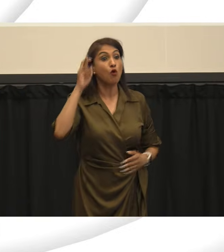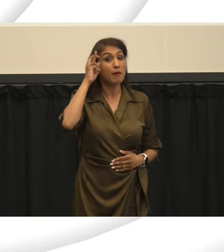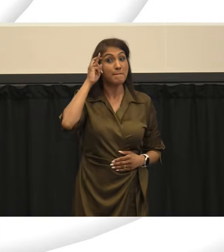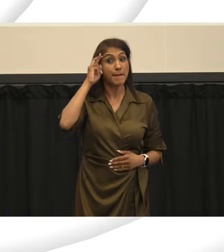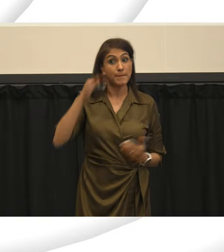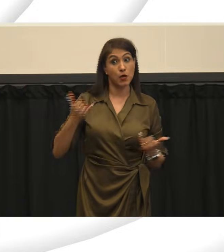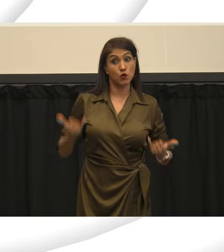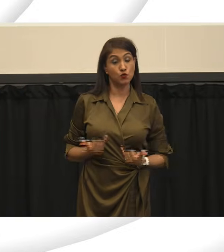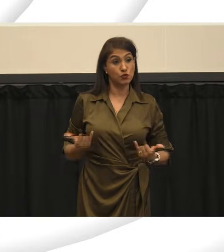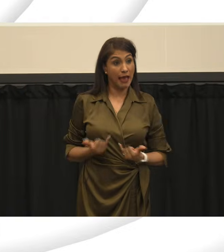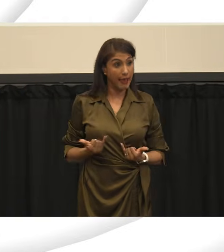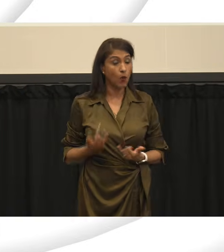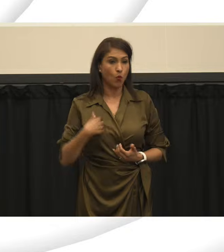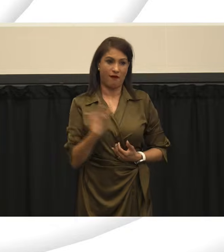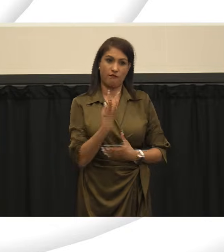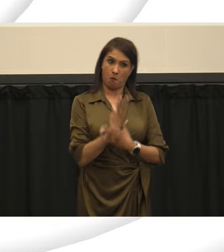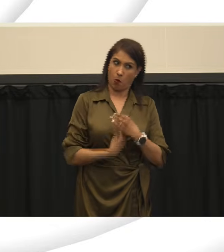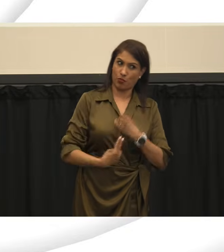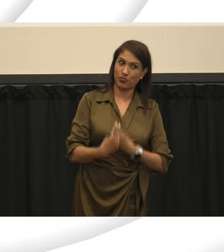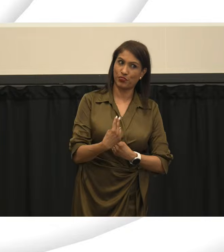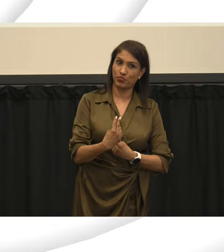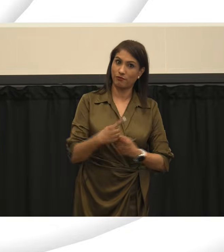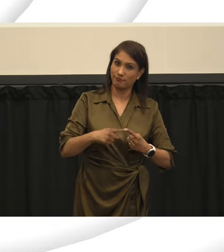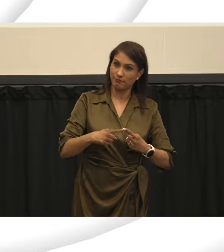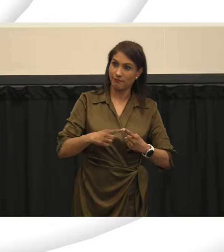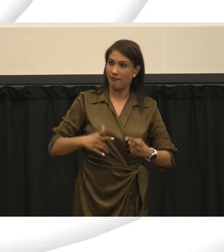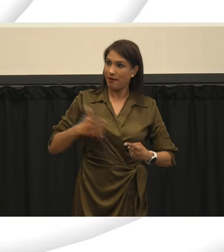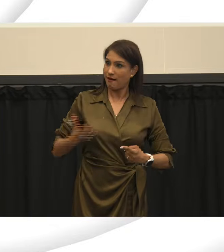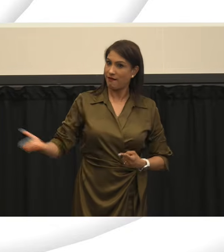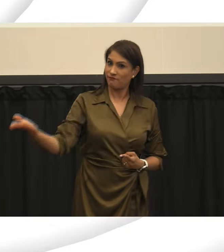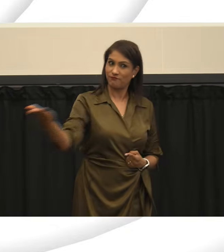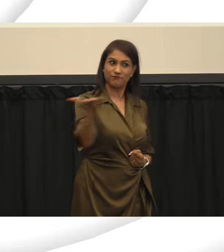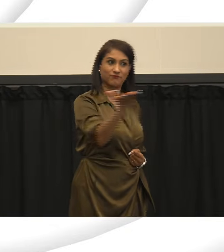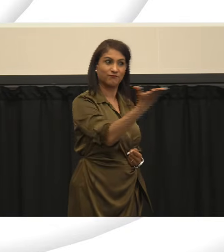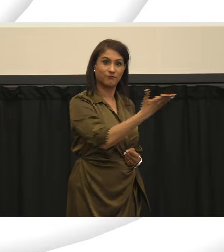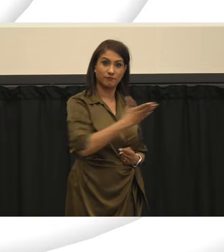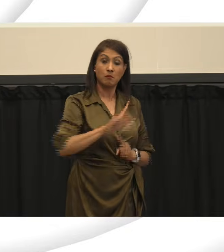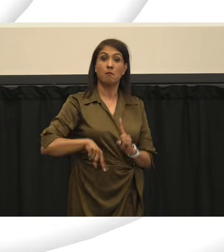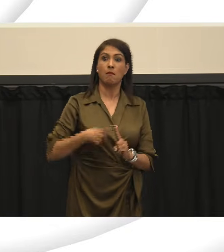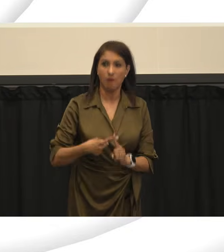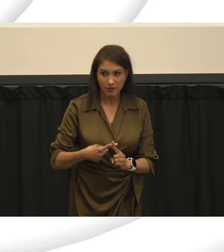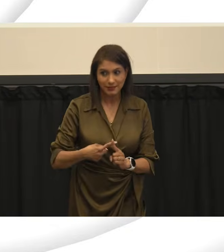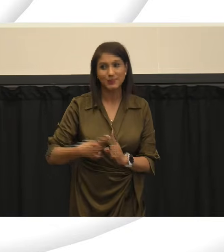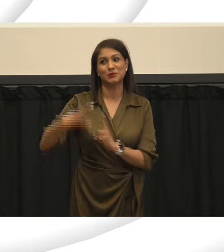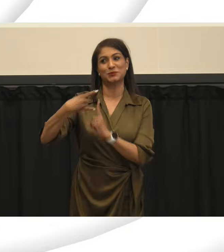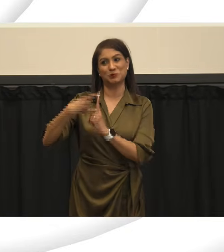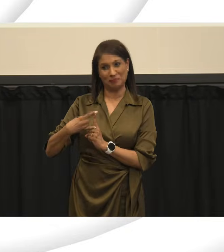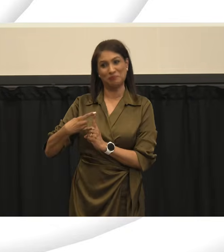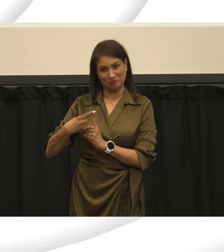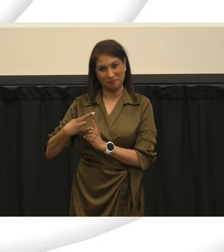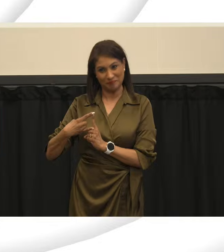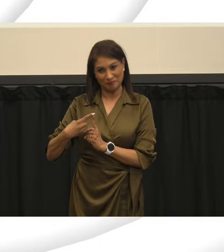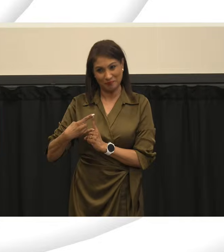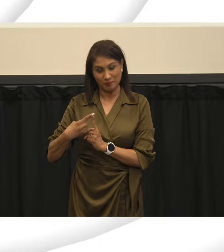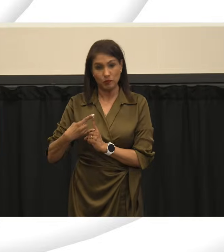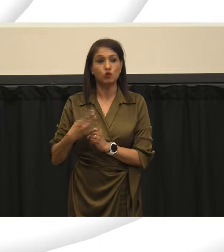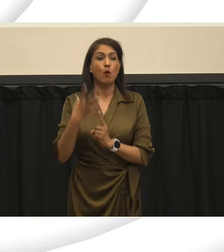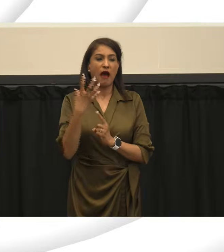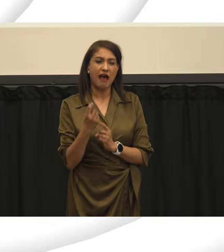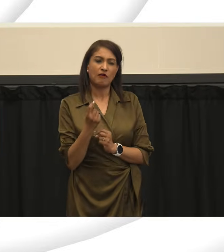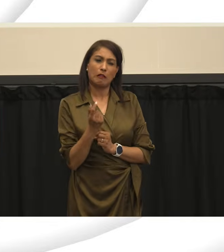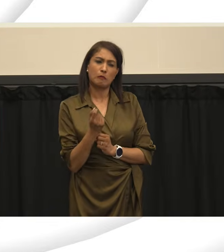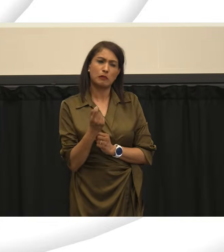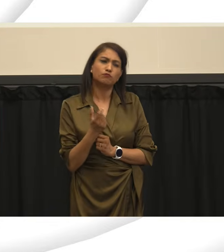smiles. Awesome. Remember, today we have people that are physically joining us